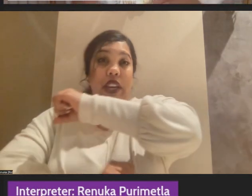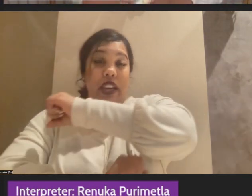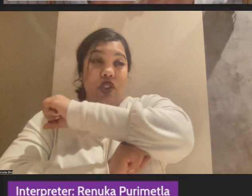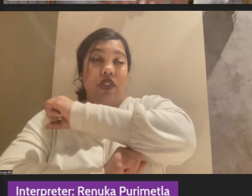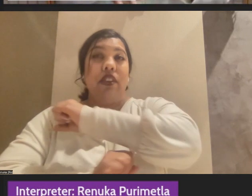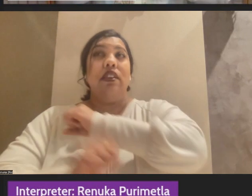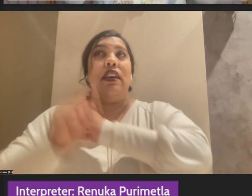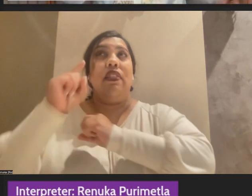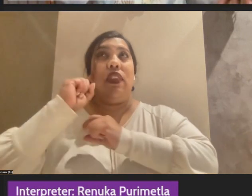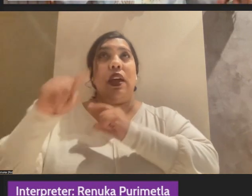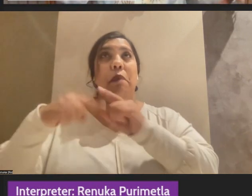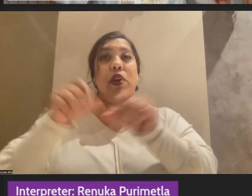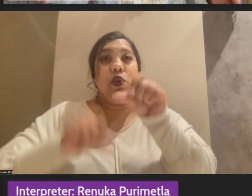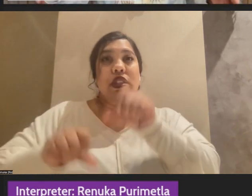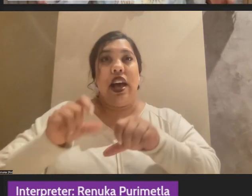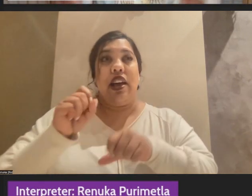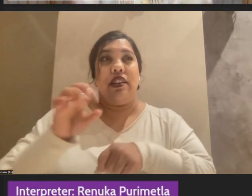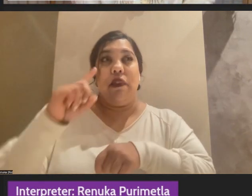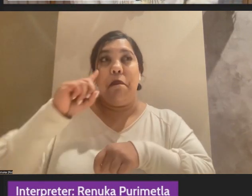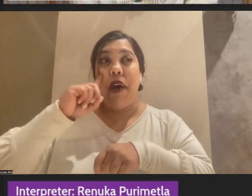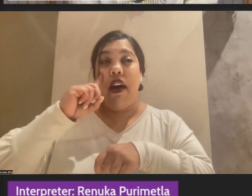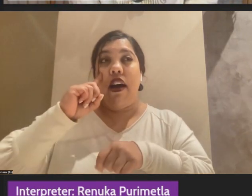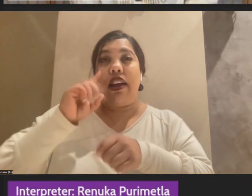thought, the principles remain the same.